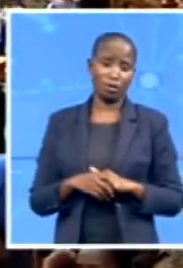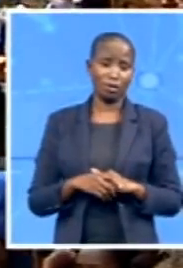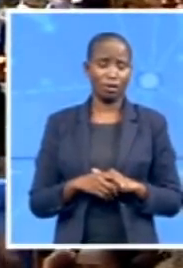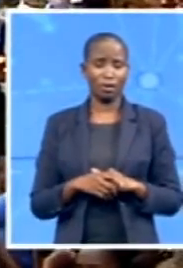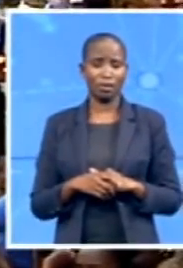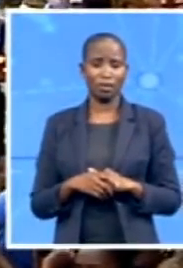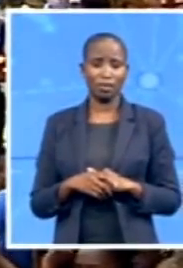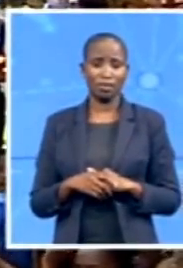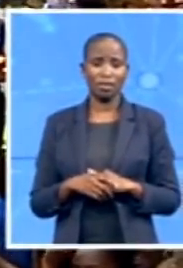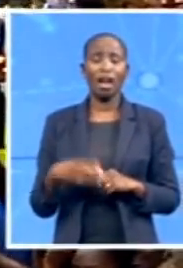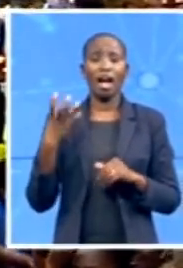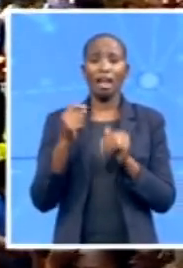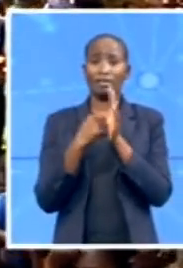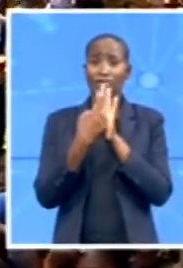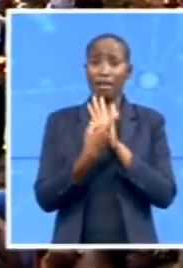I've taken note of.